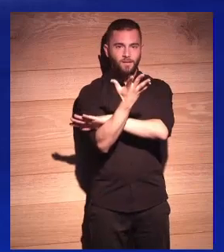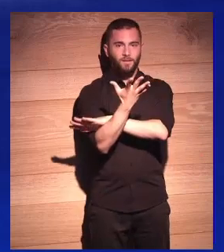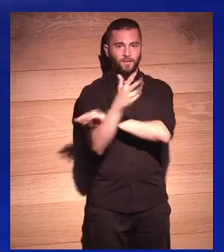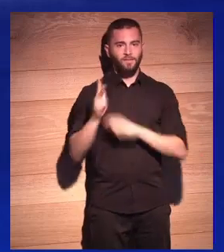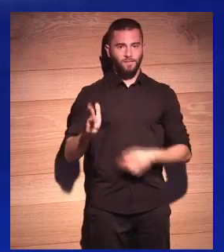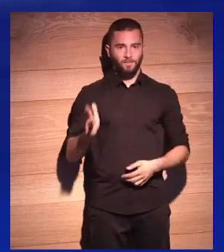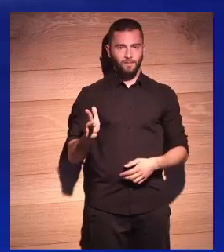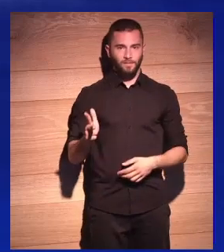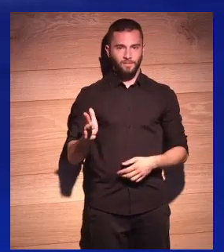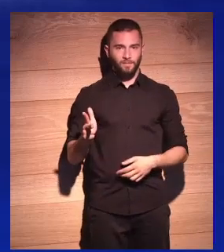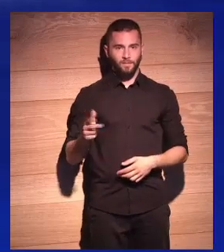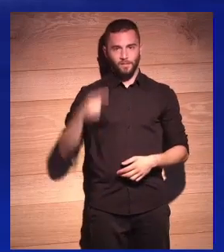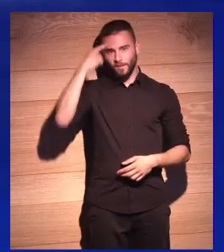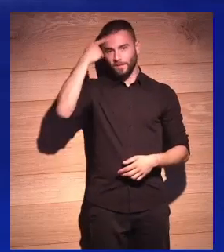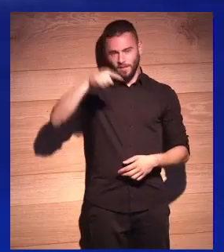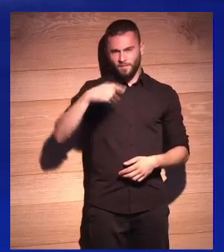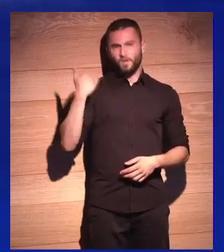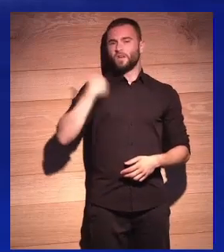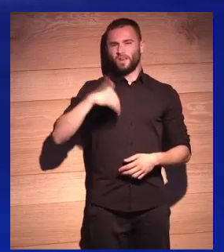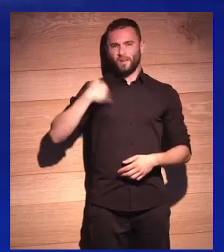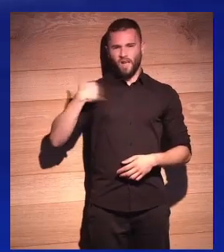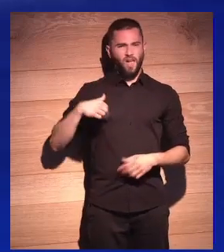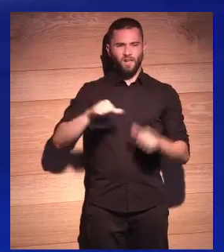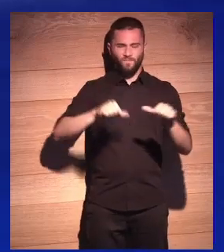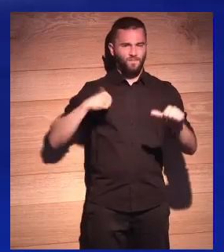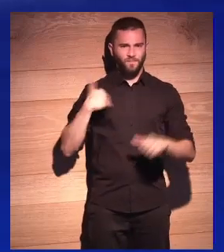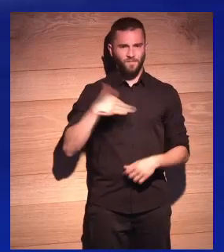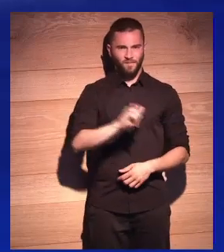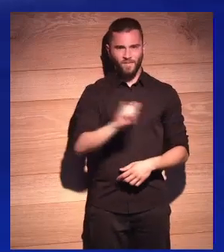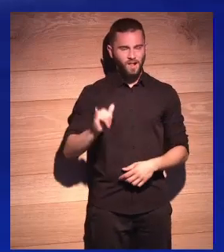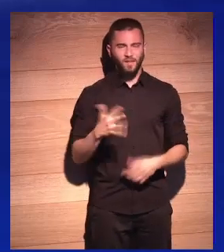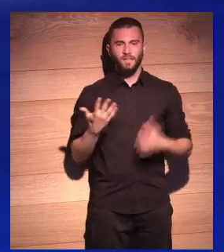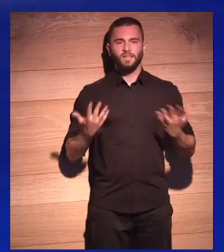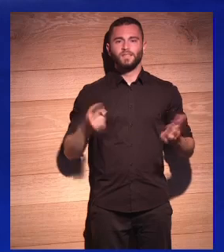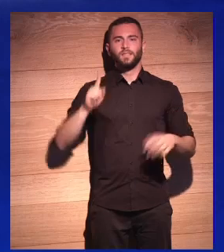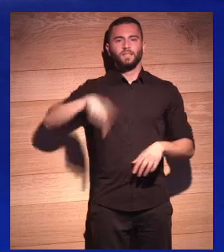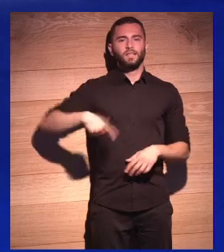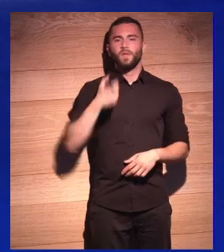we know, there are gins that have been patented.